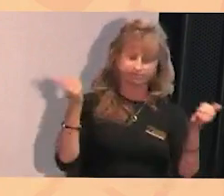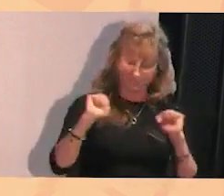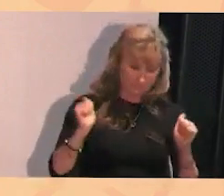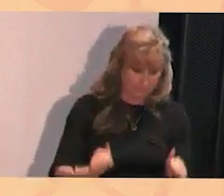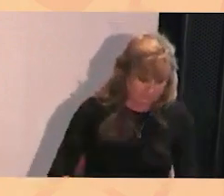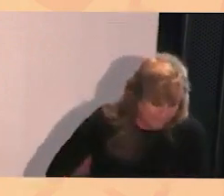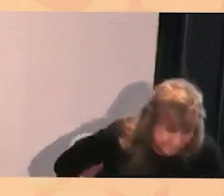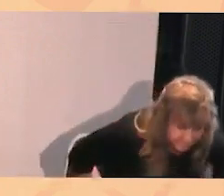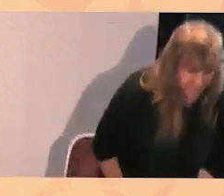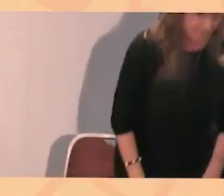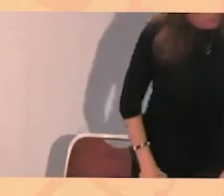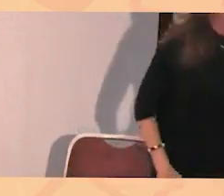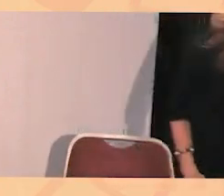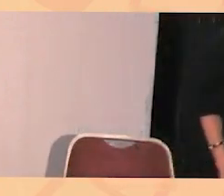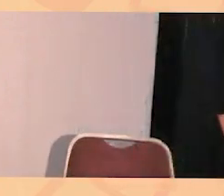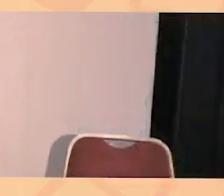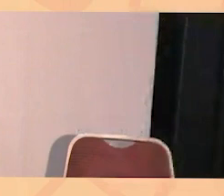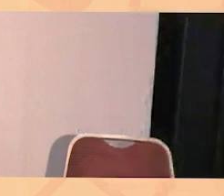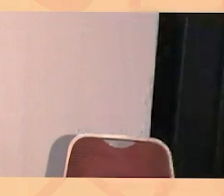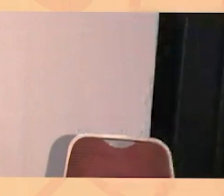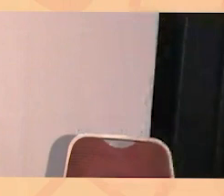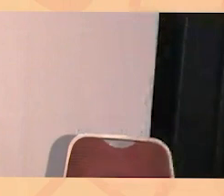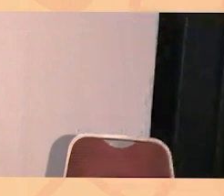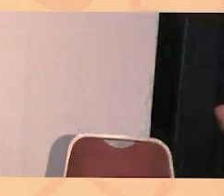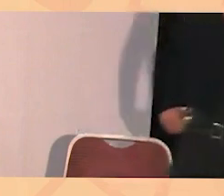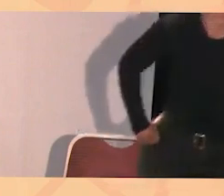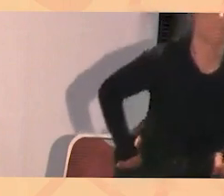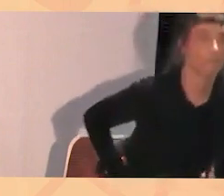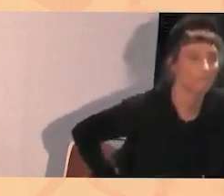As I said, I've drifted off script, but I just wanted to